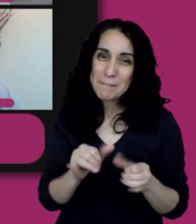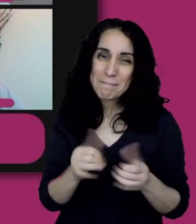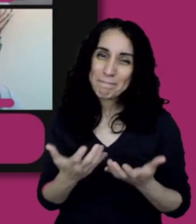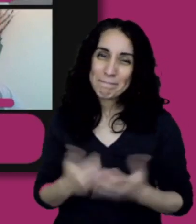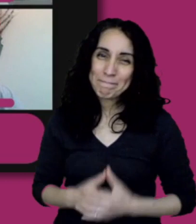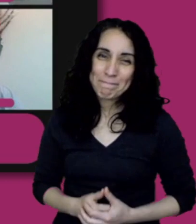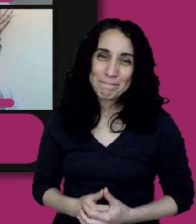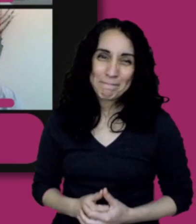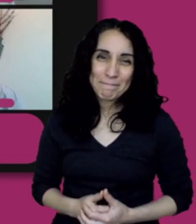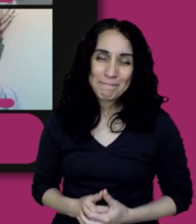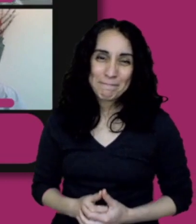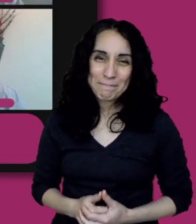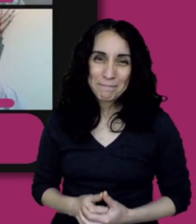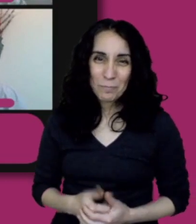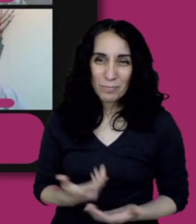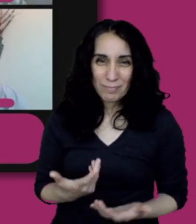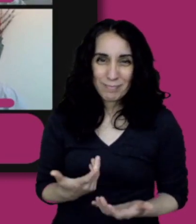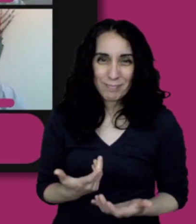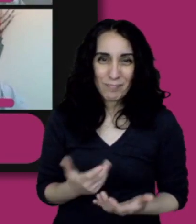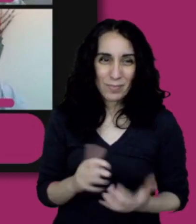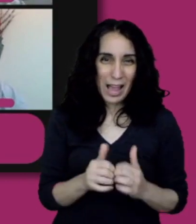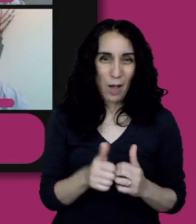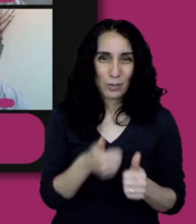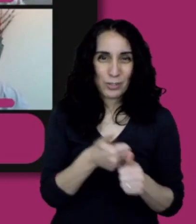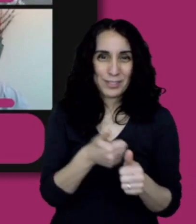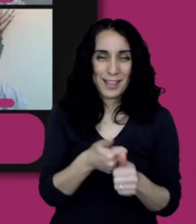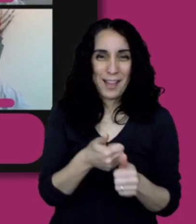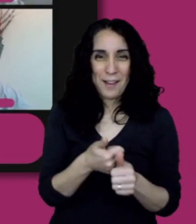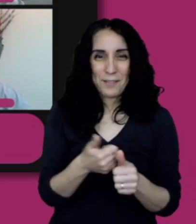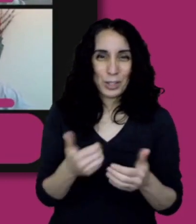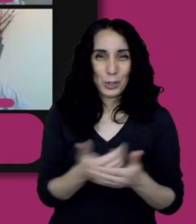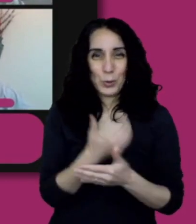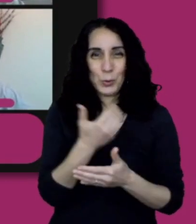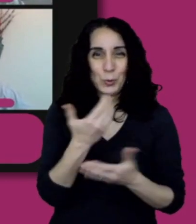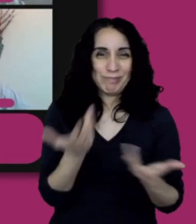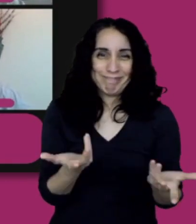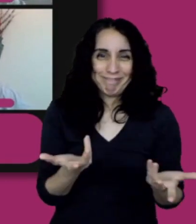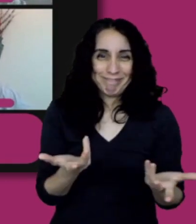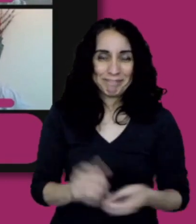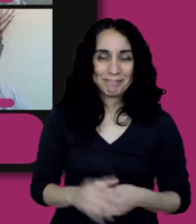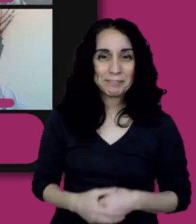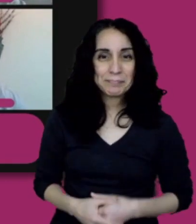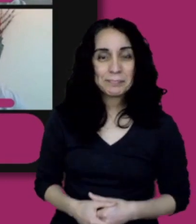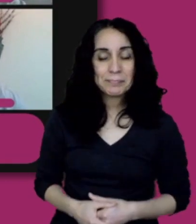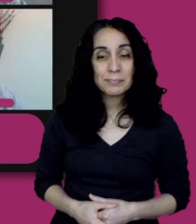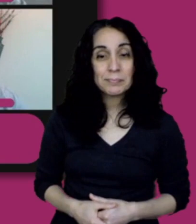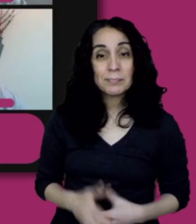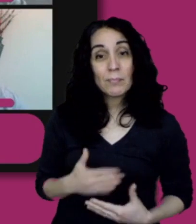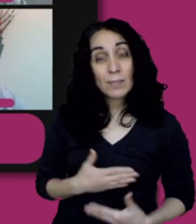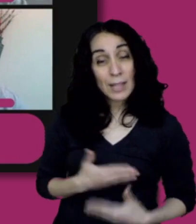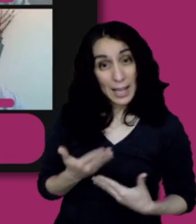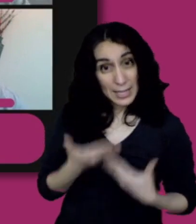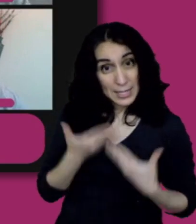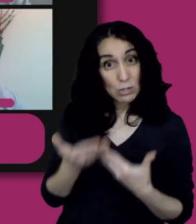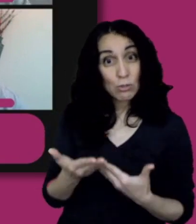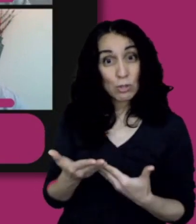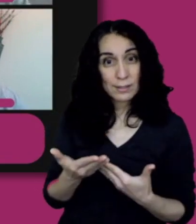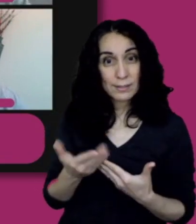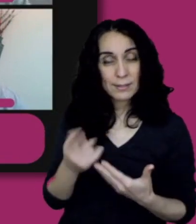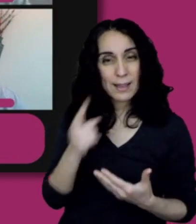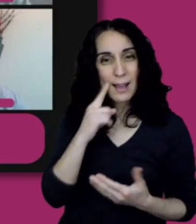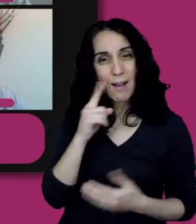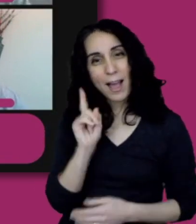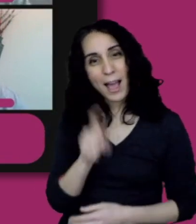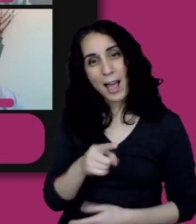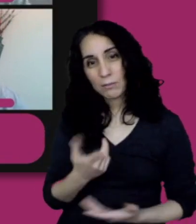full of different types already, and you won't be able to differentiate yourself too much. I would suggest